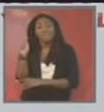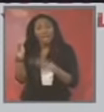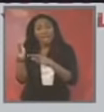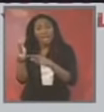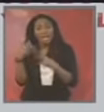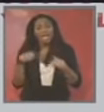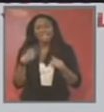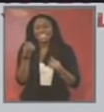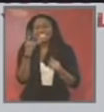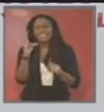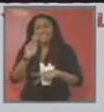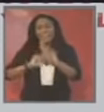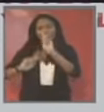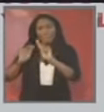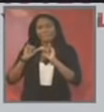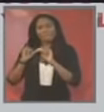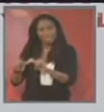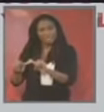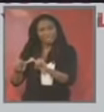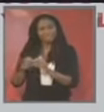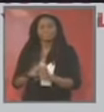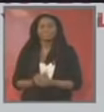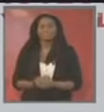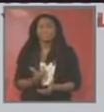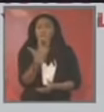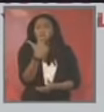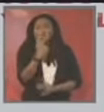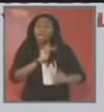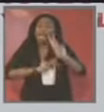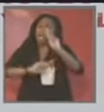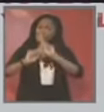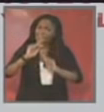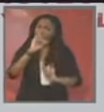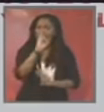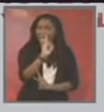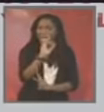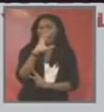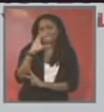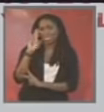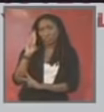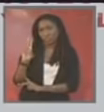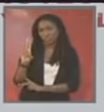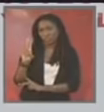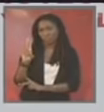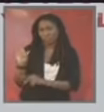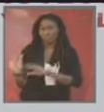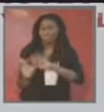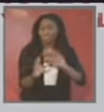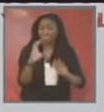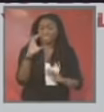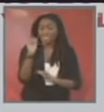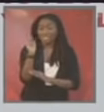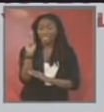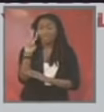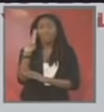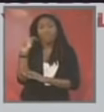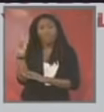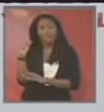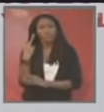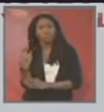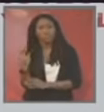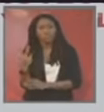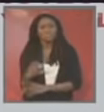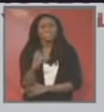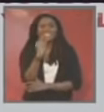17 persons in the ward. There are 3 persons in ICU at this time. At the Cora Hospital, 2 persons. St. Anne's